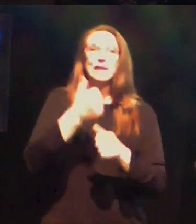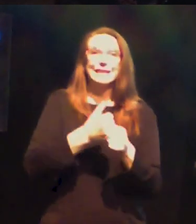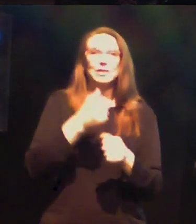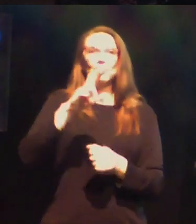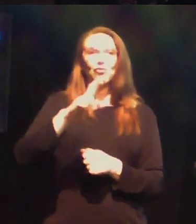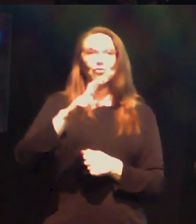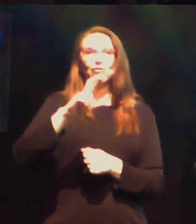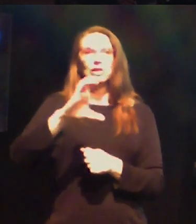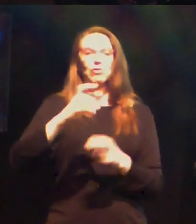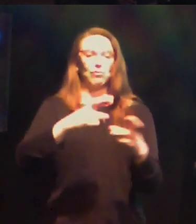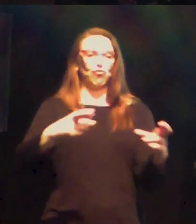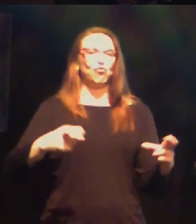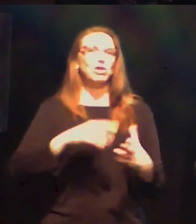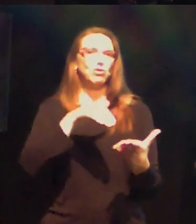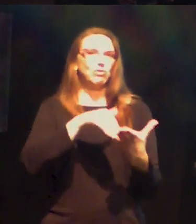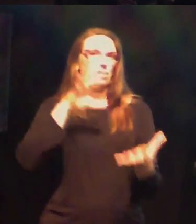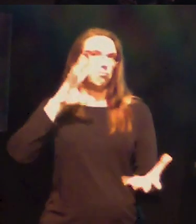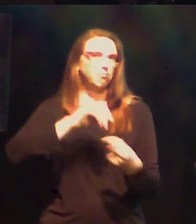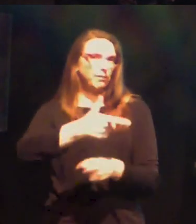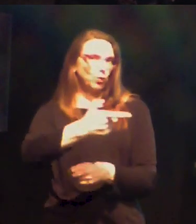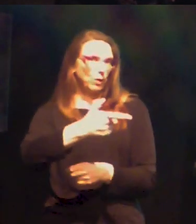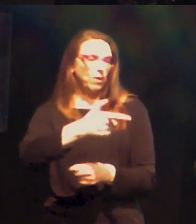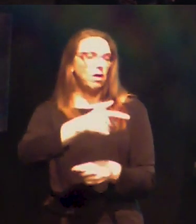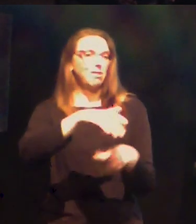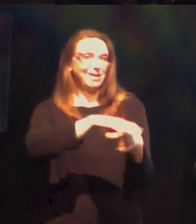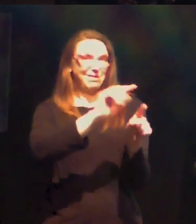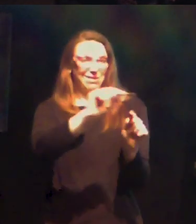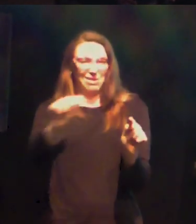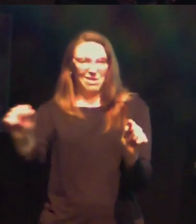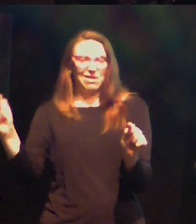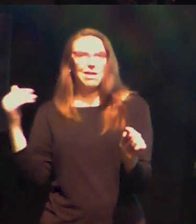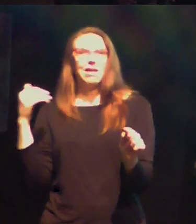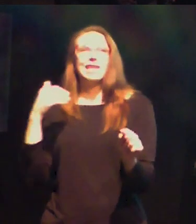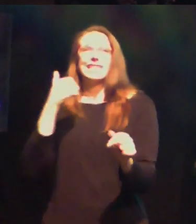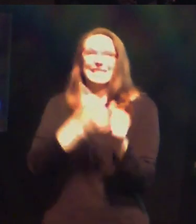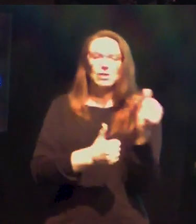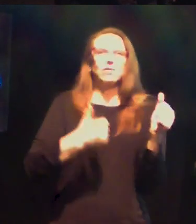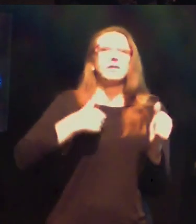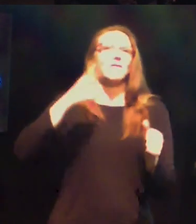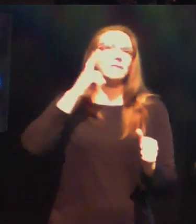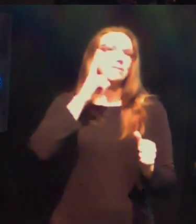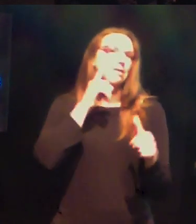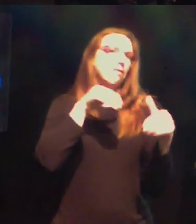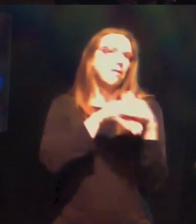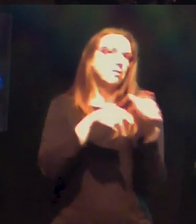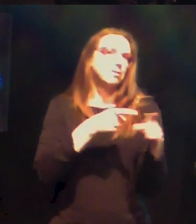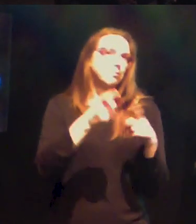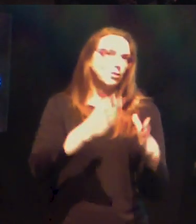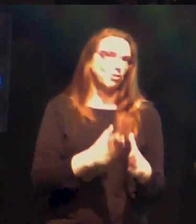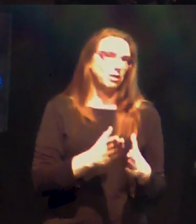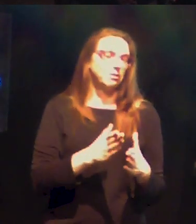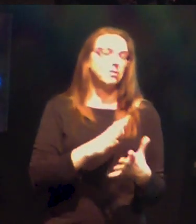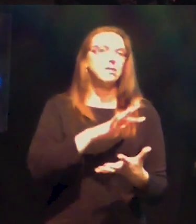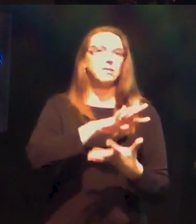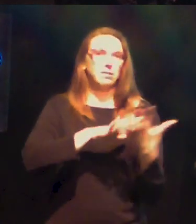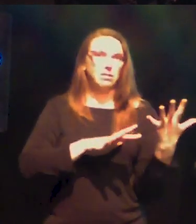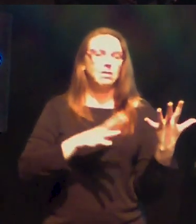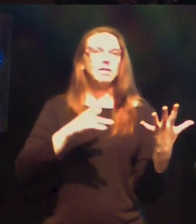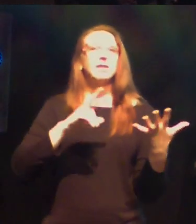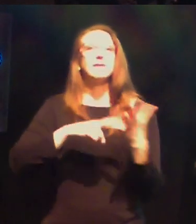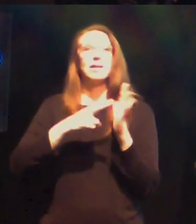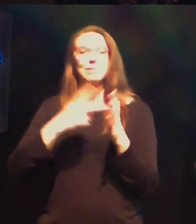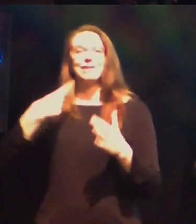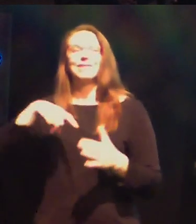across the state, which there's a total of 21 of them, now has a deaf access specialist, which means that our